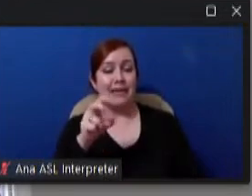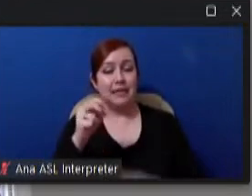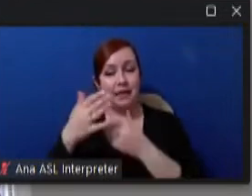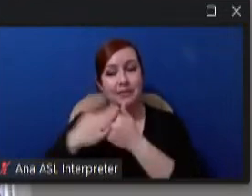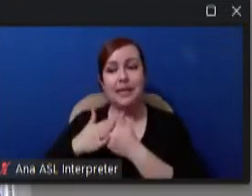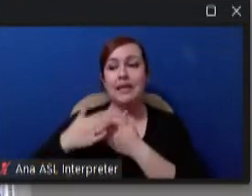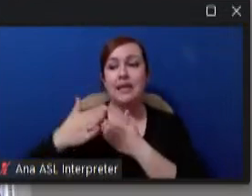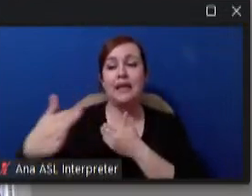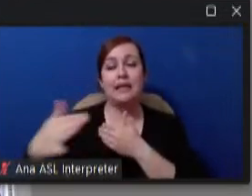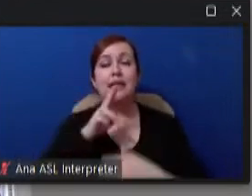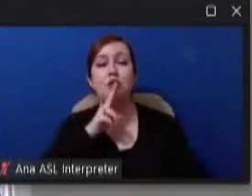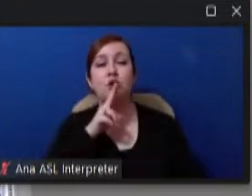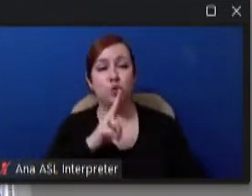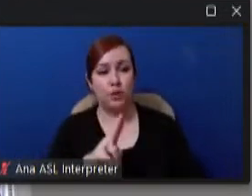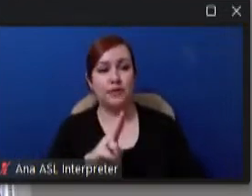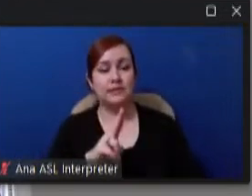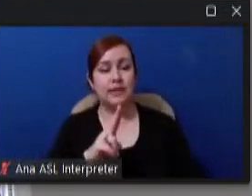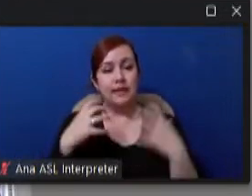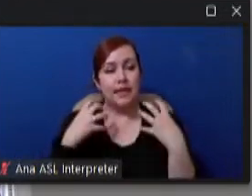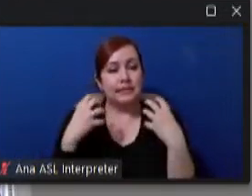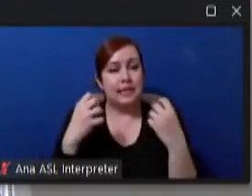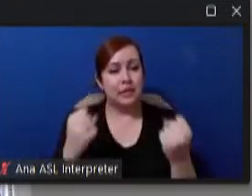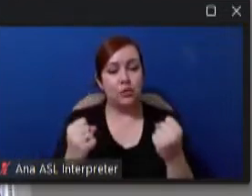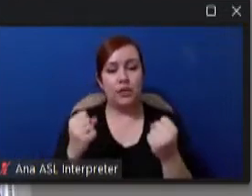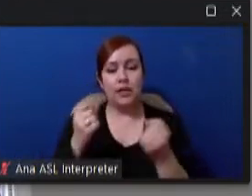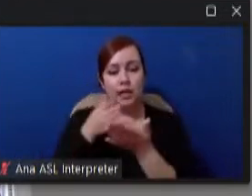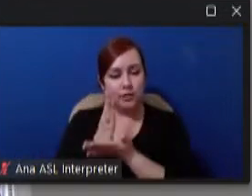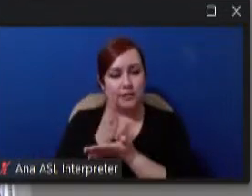happens in Honduras starting in 2023.